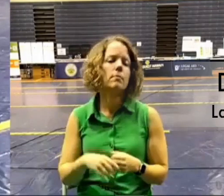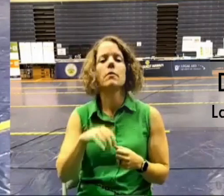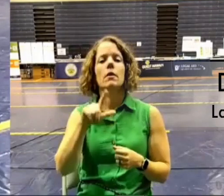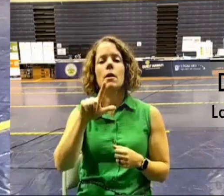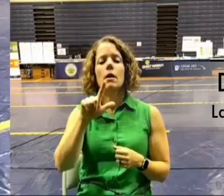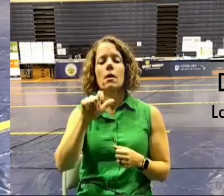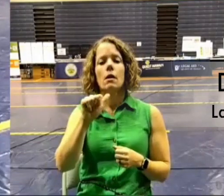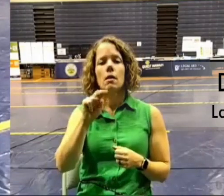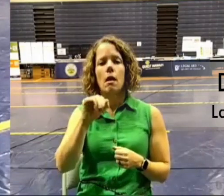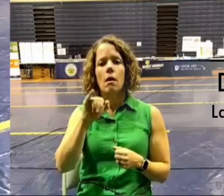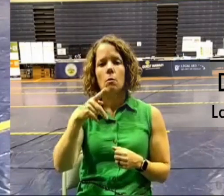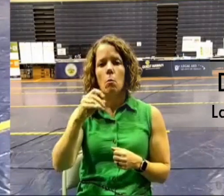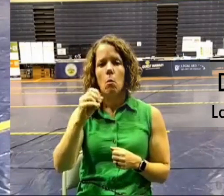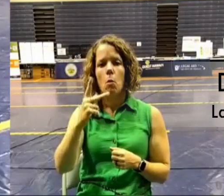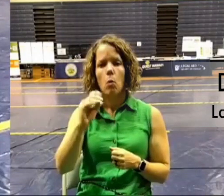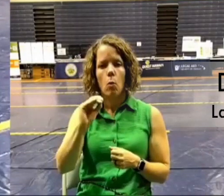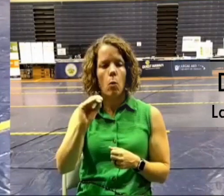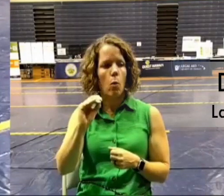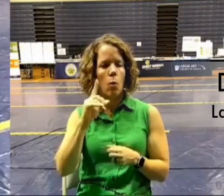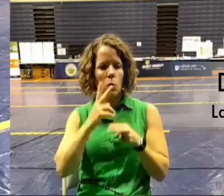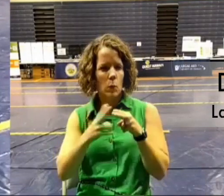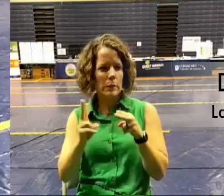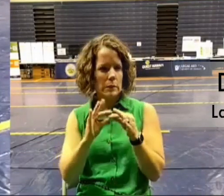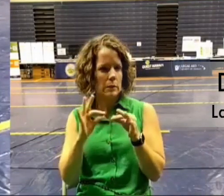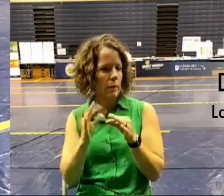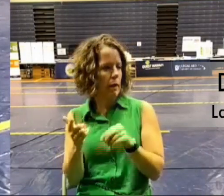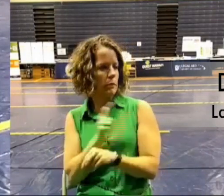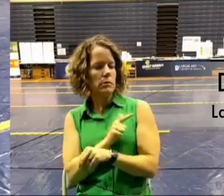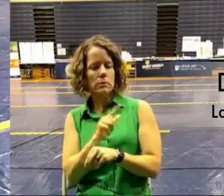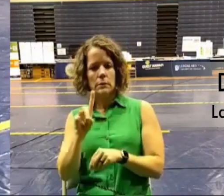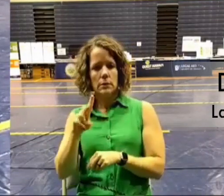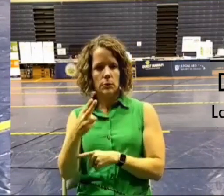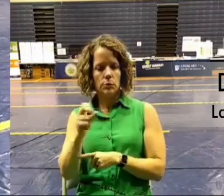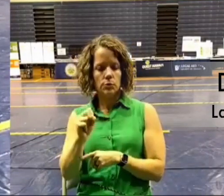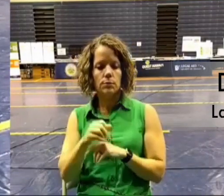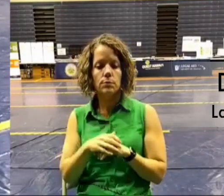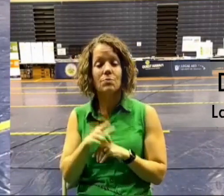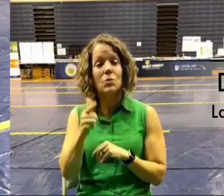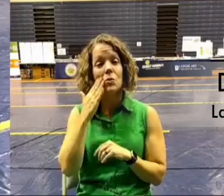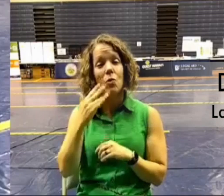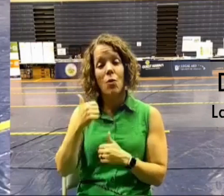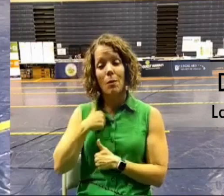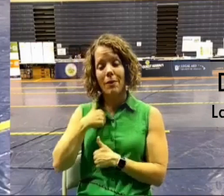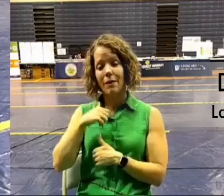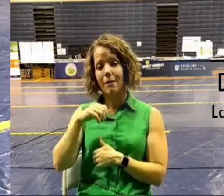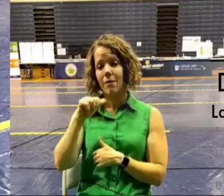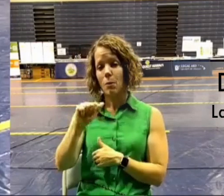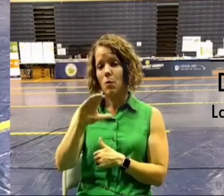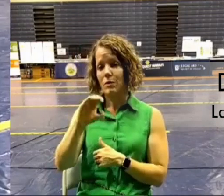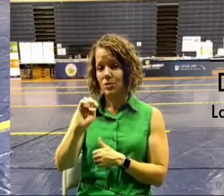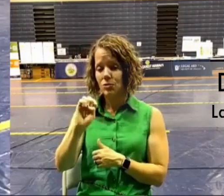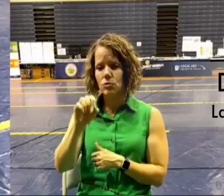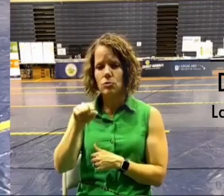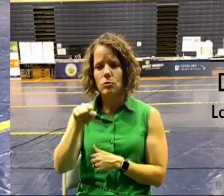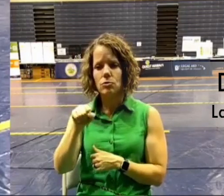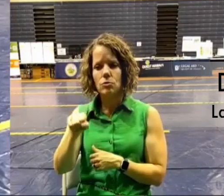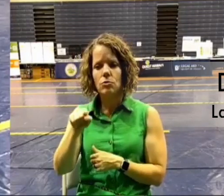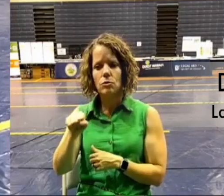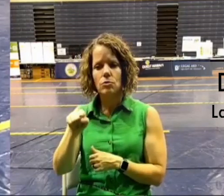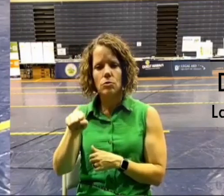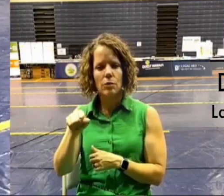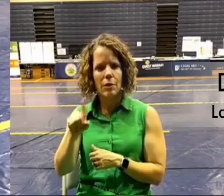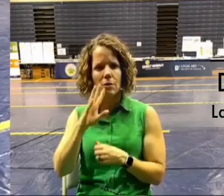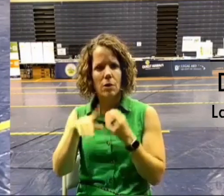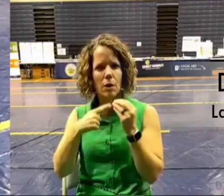State DHS, Joe Campos, when I'm done. You know, the Army Corps of Engineers, they talked about,